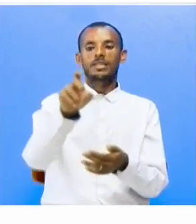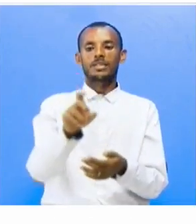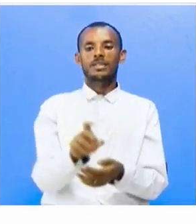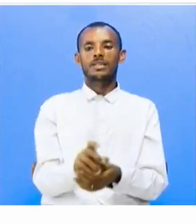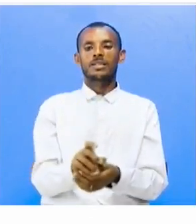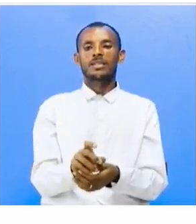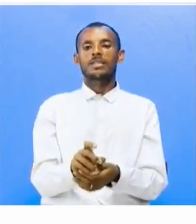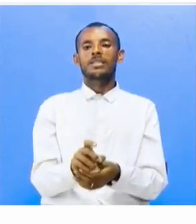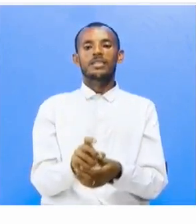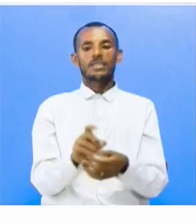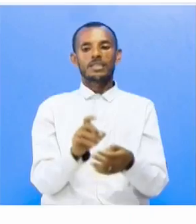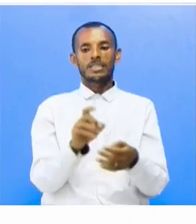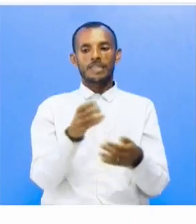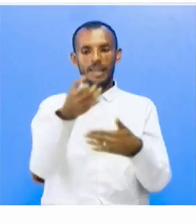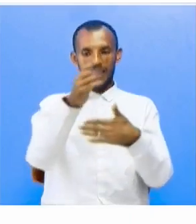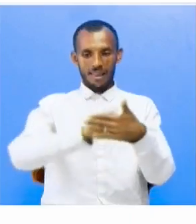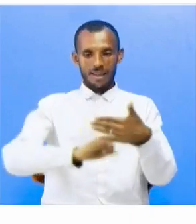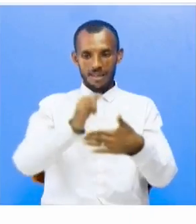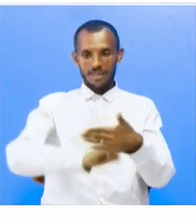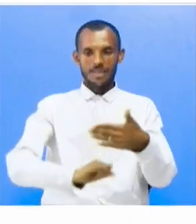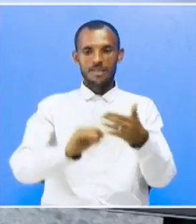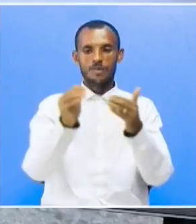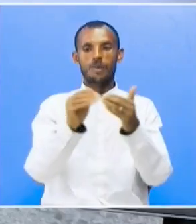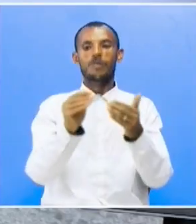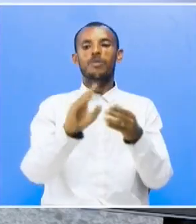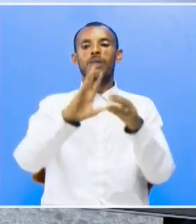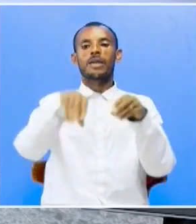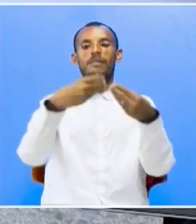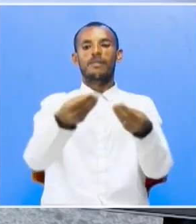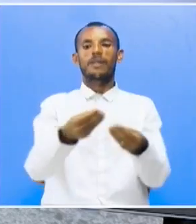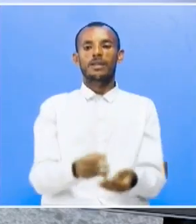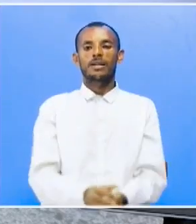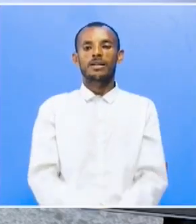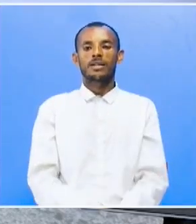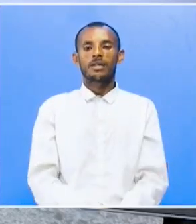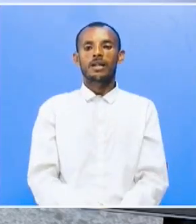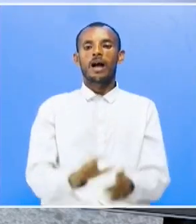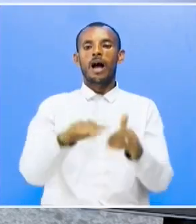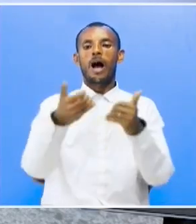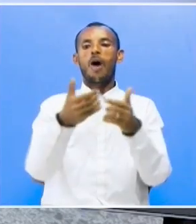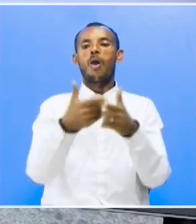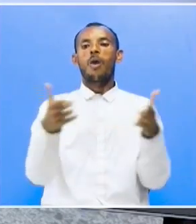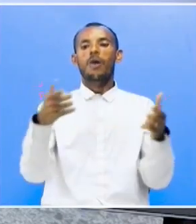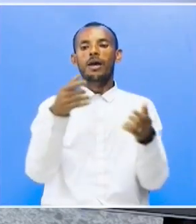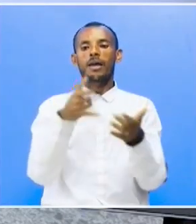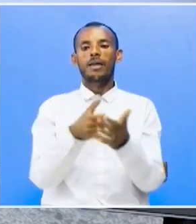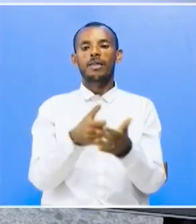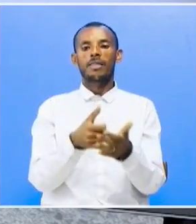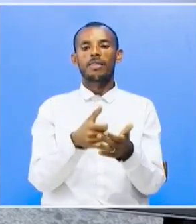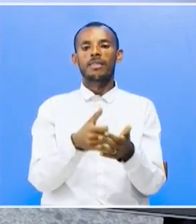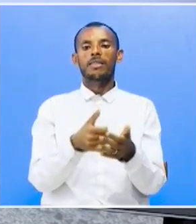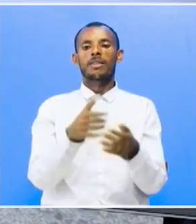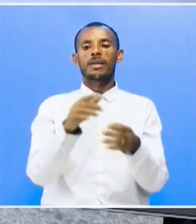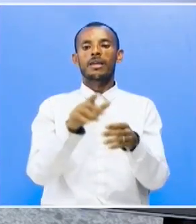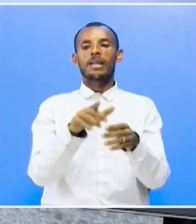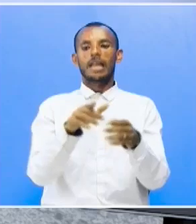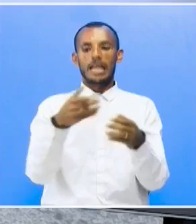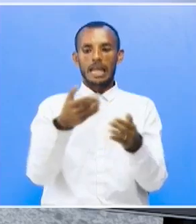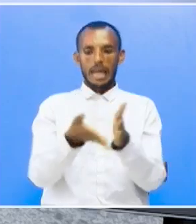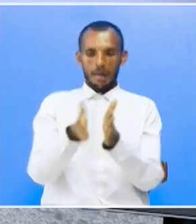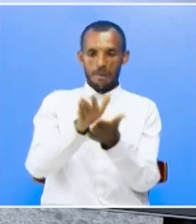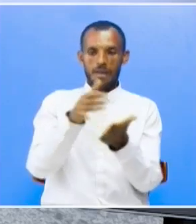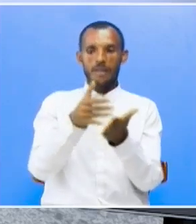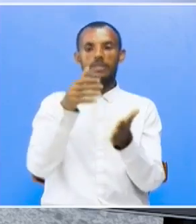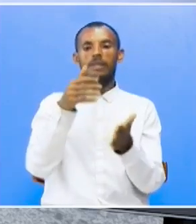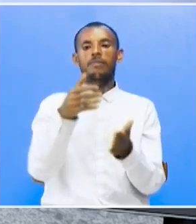the interest is also given. Here it says, how long will it take for this period to double itself? Means